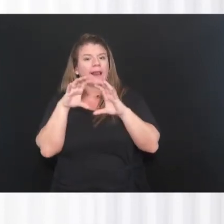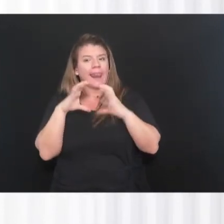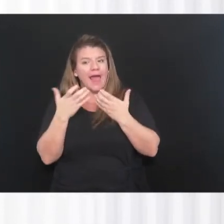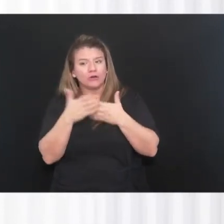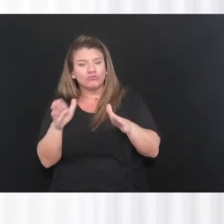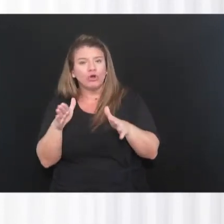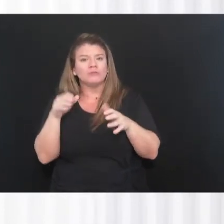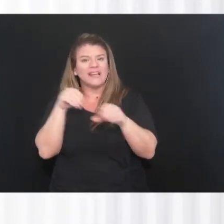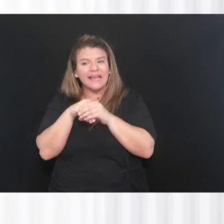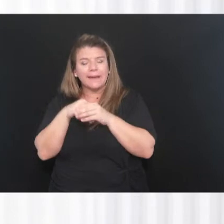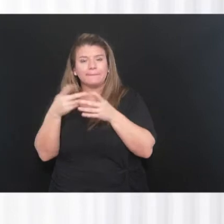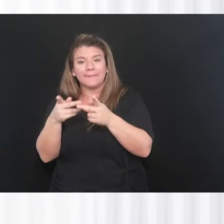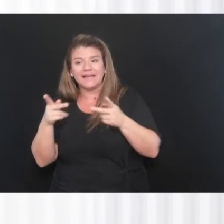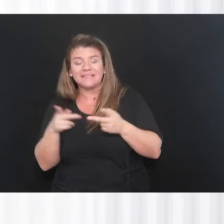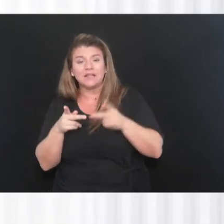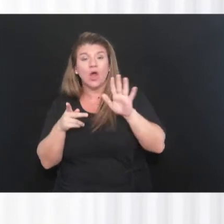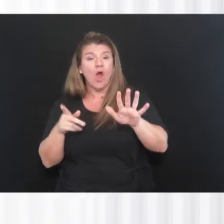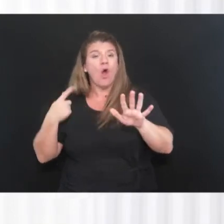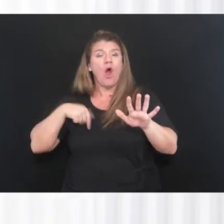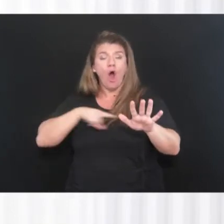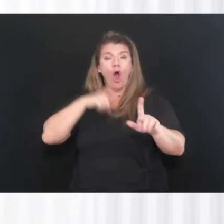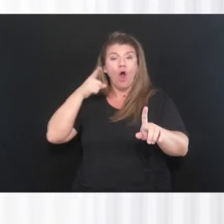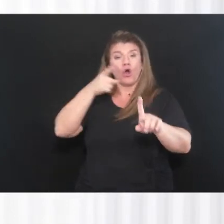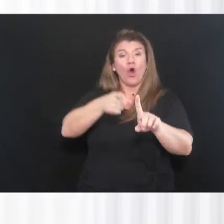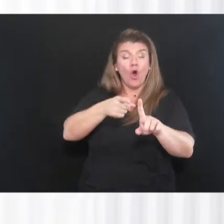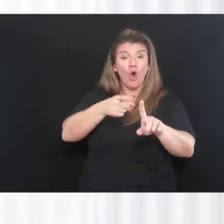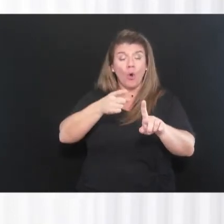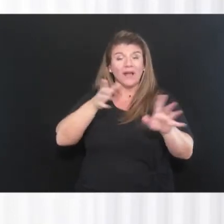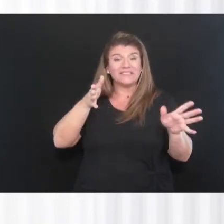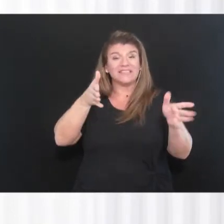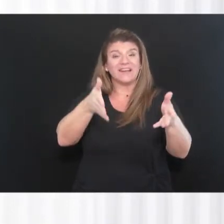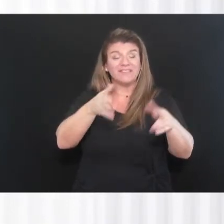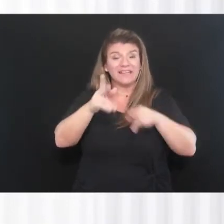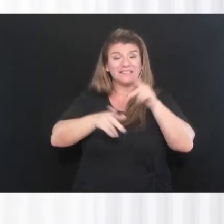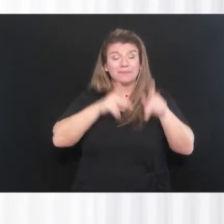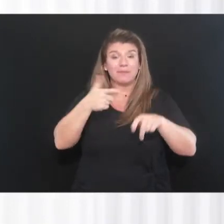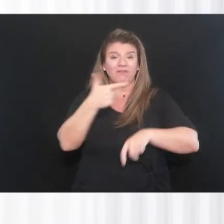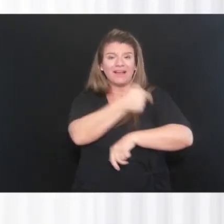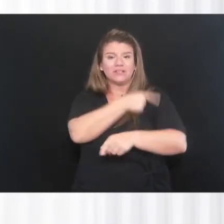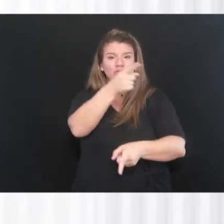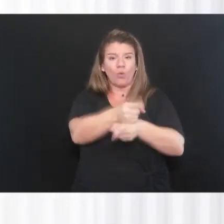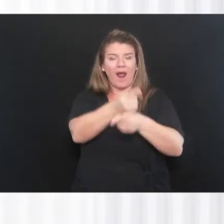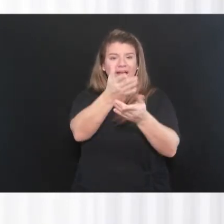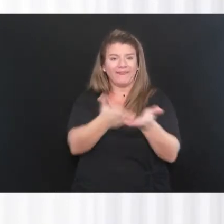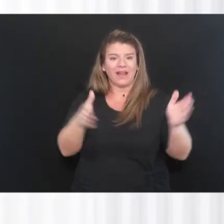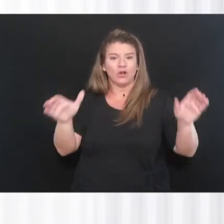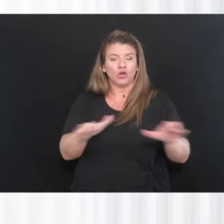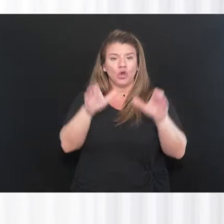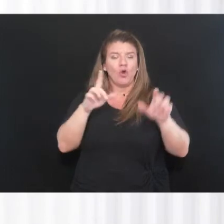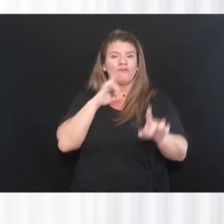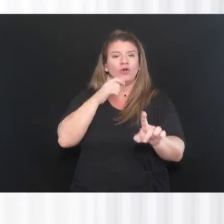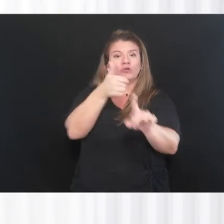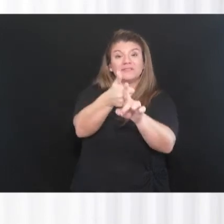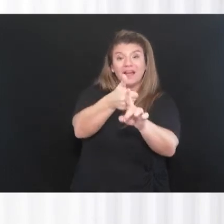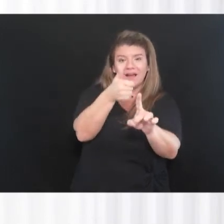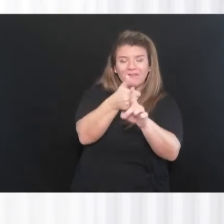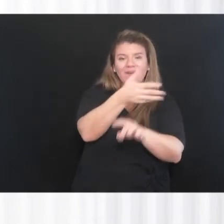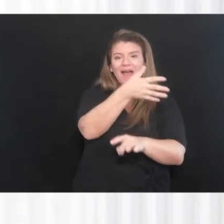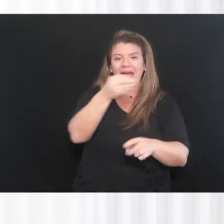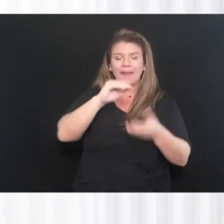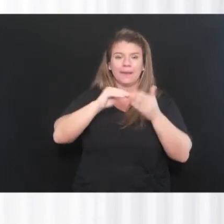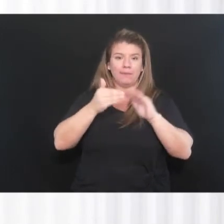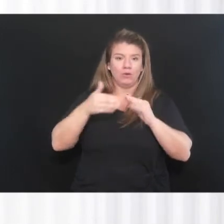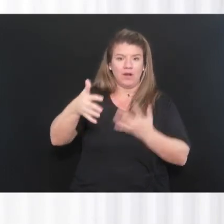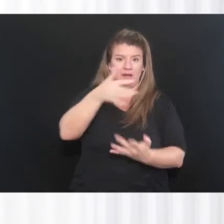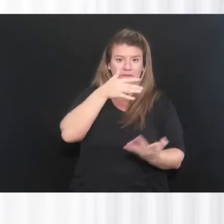really wanted to do to convince folks that vaccines were the right thing to do, not only for yourself, but for the community that we all care